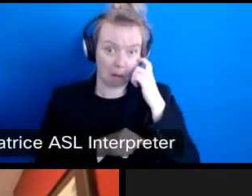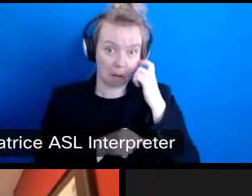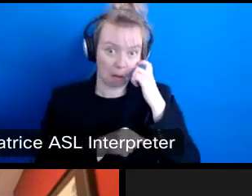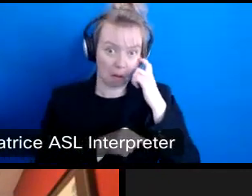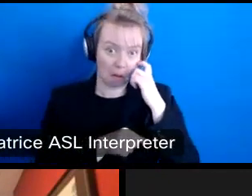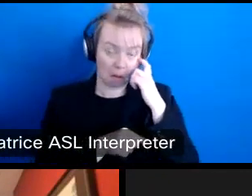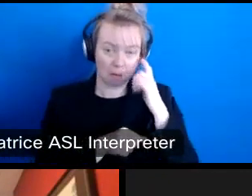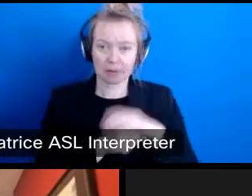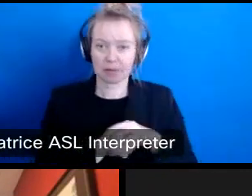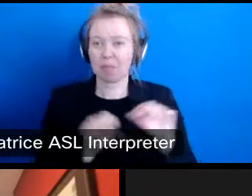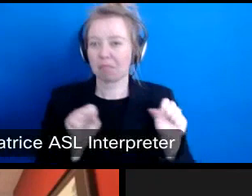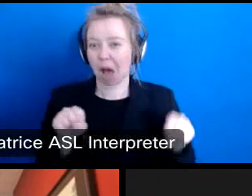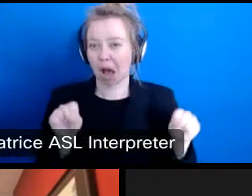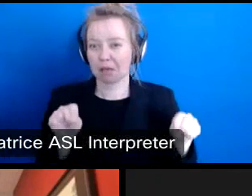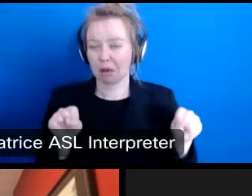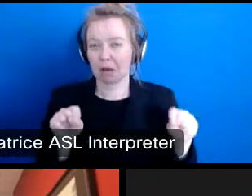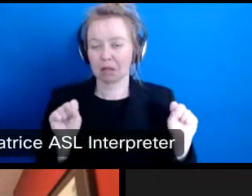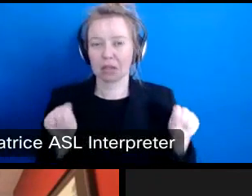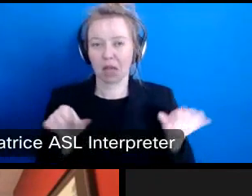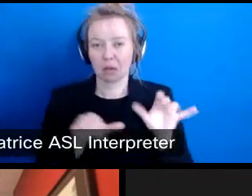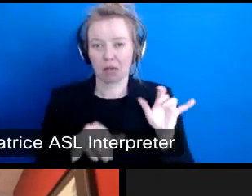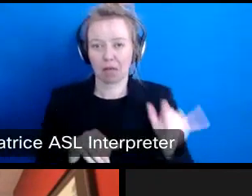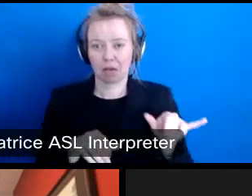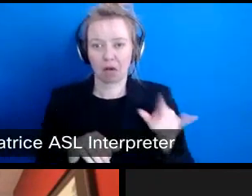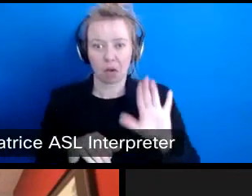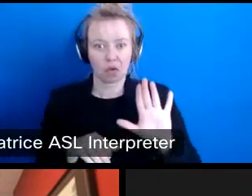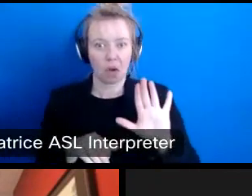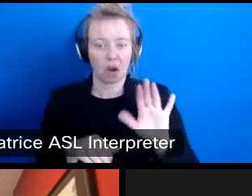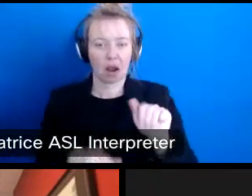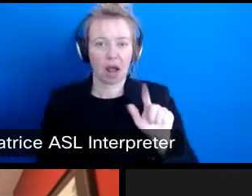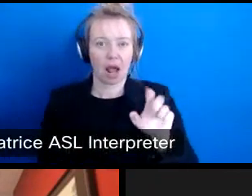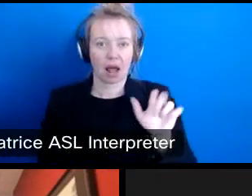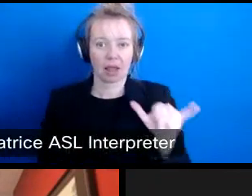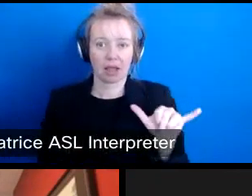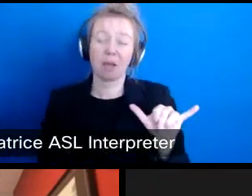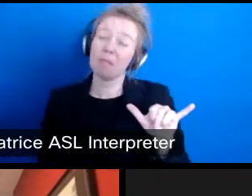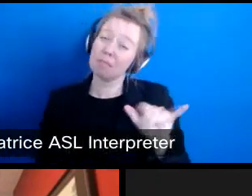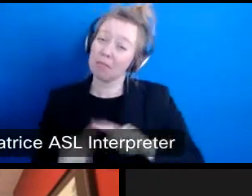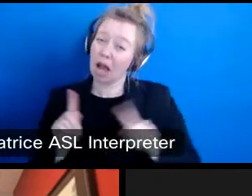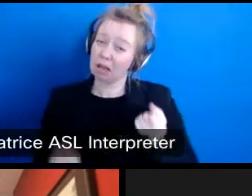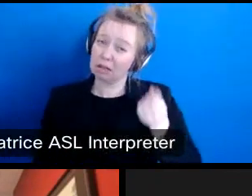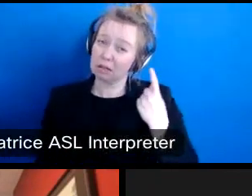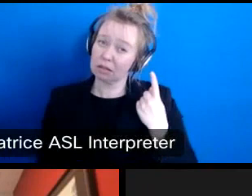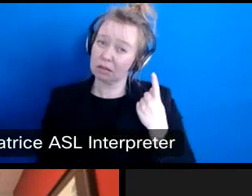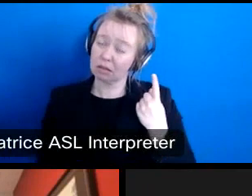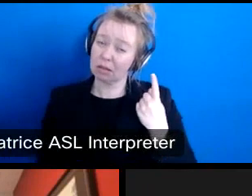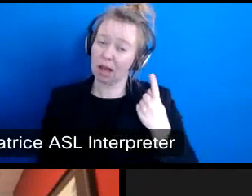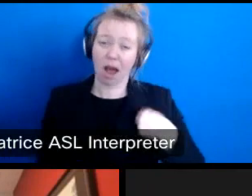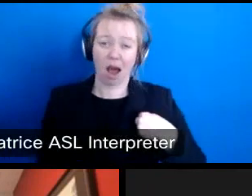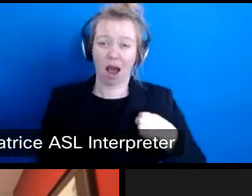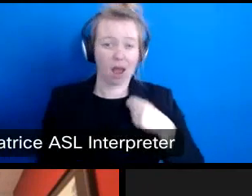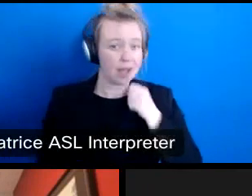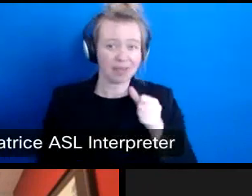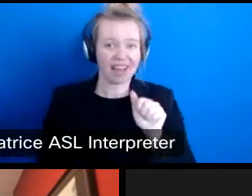or a possibility that can be done for your alley. Although I'm not actually the